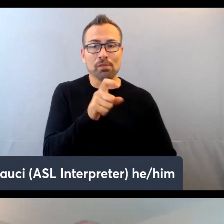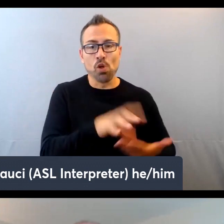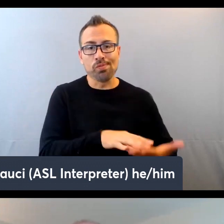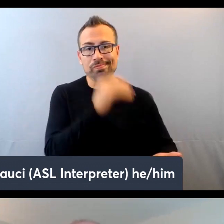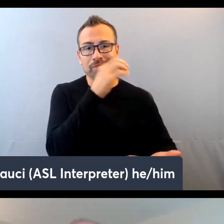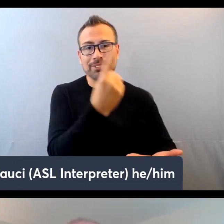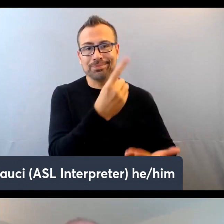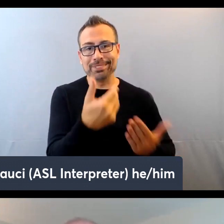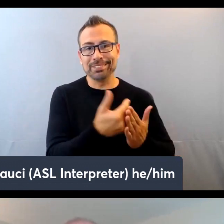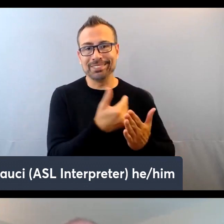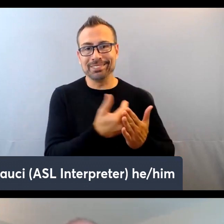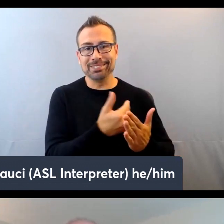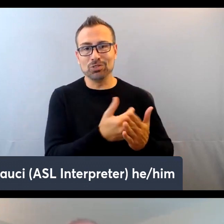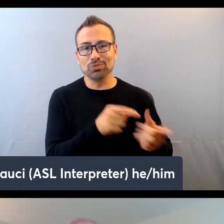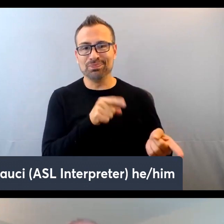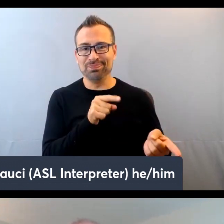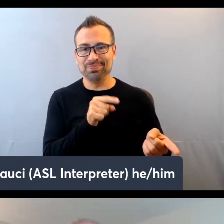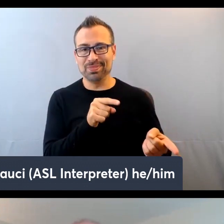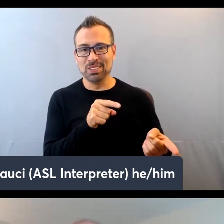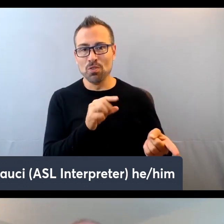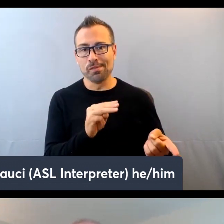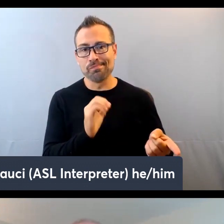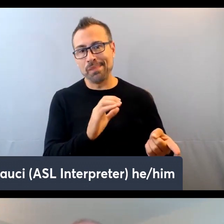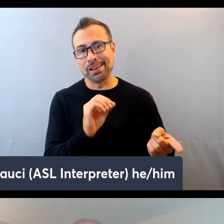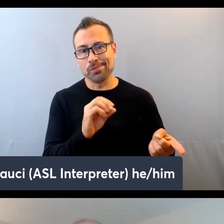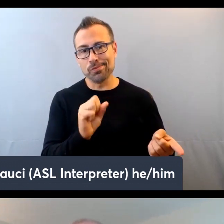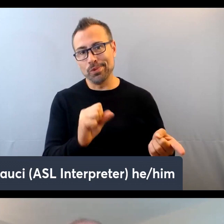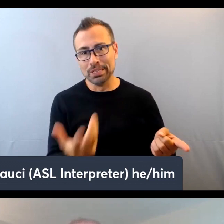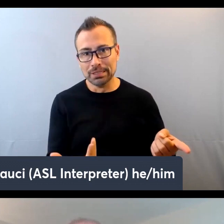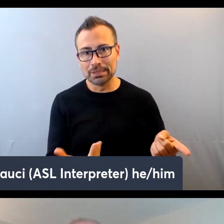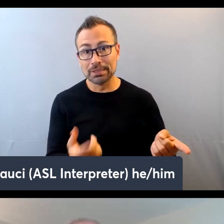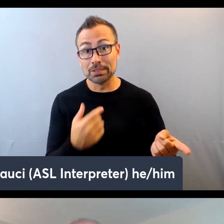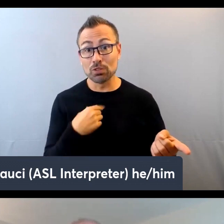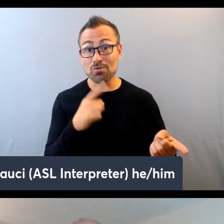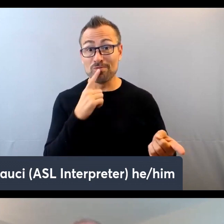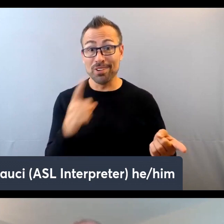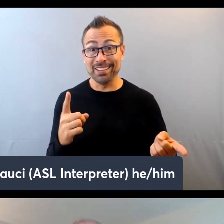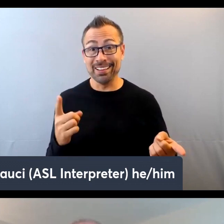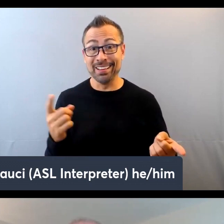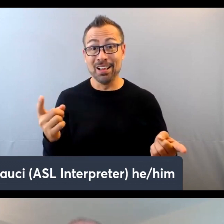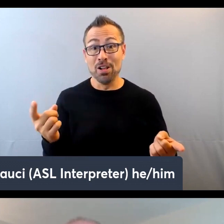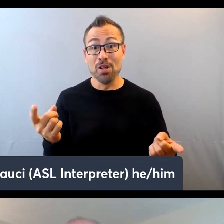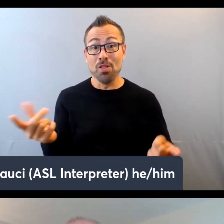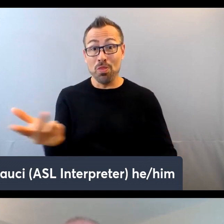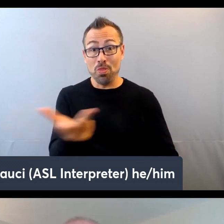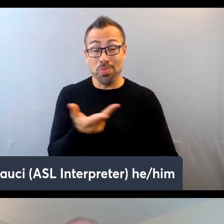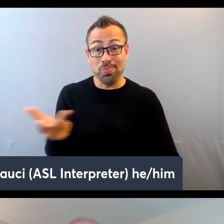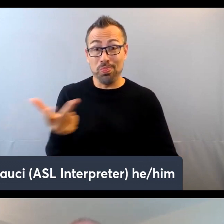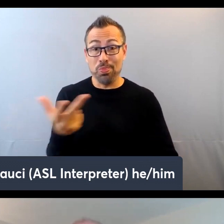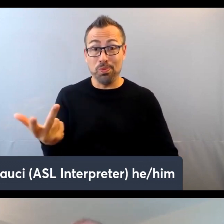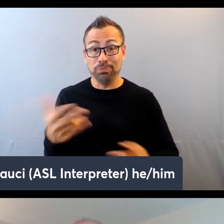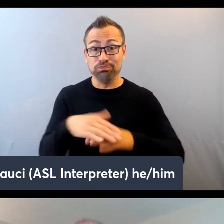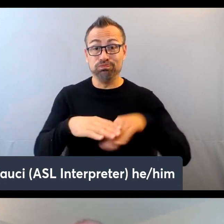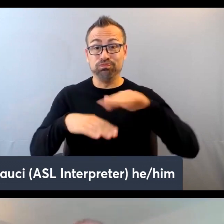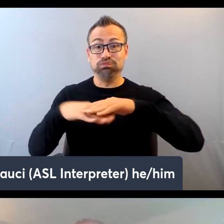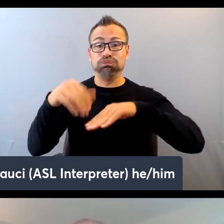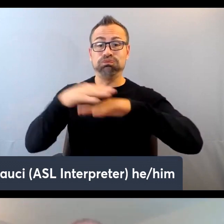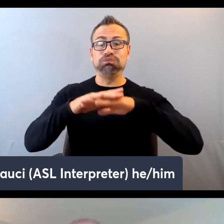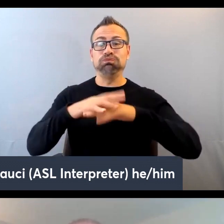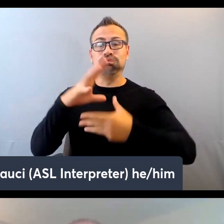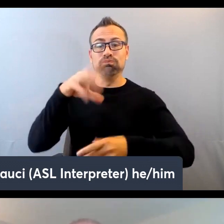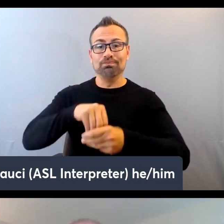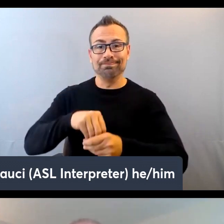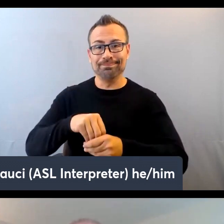something new and different just to get macOS. I can fold macOS easily into my Linux and Windows worlds,